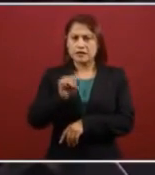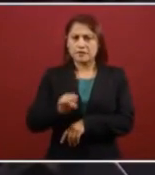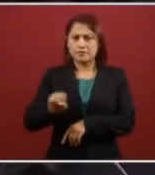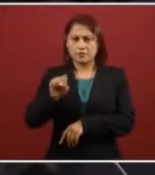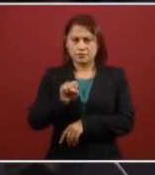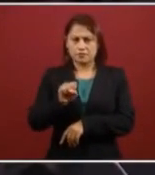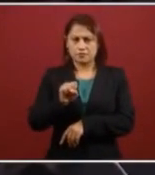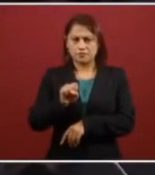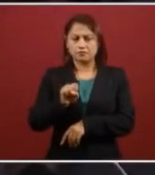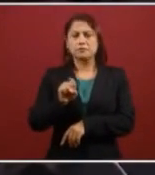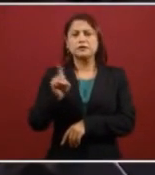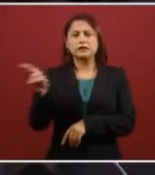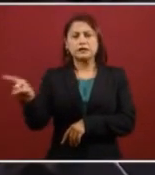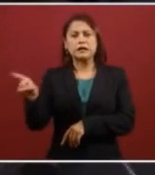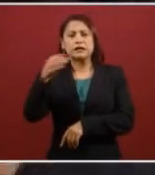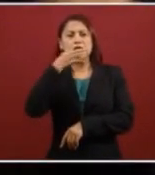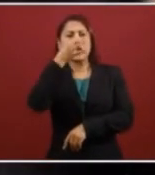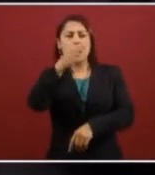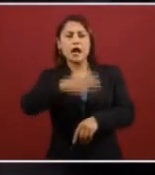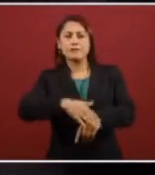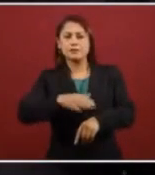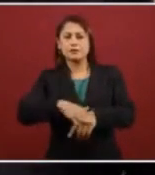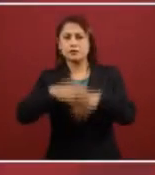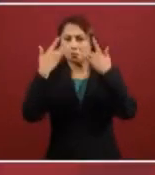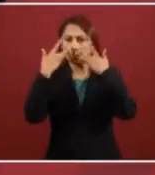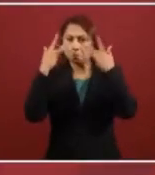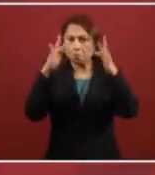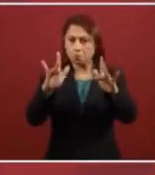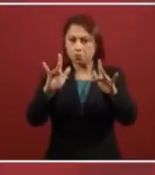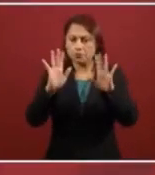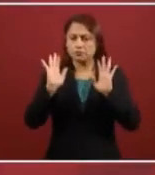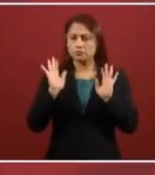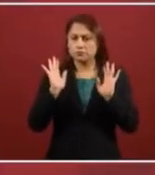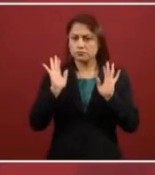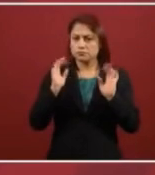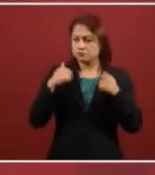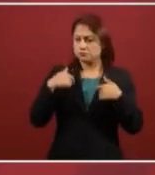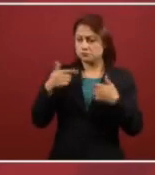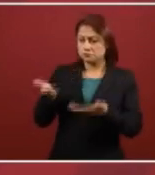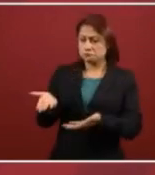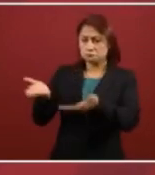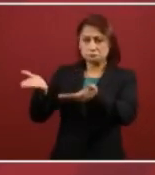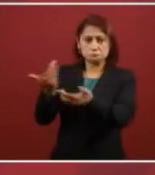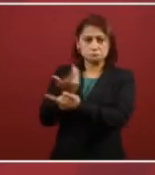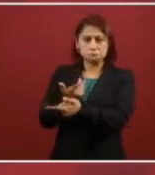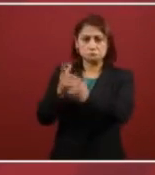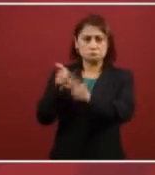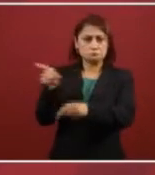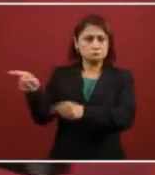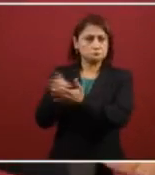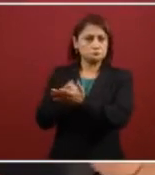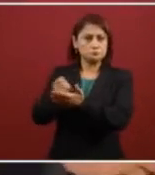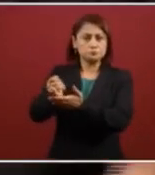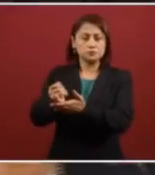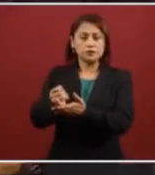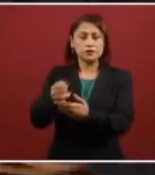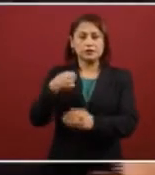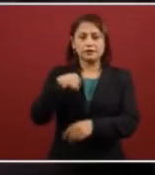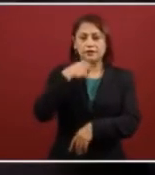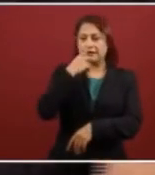would let them know at that time. And I told them, dejé libertad. I left them in liberty, no, and I